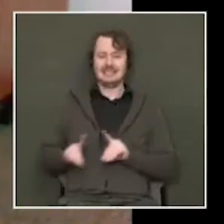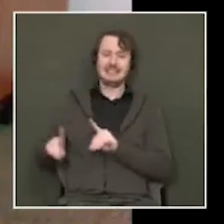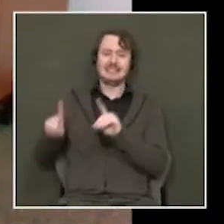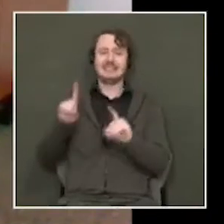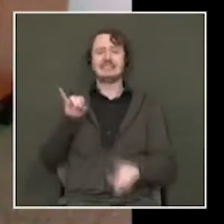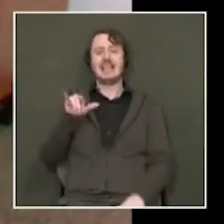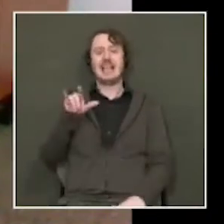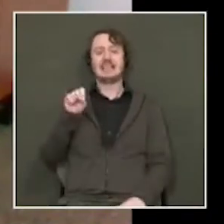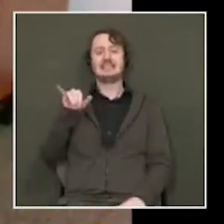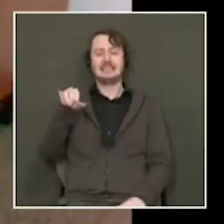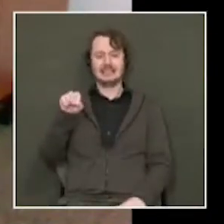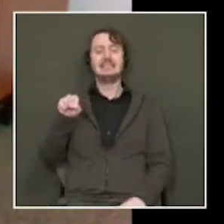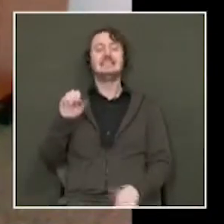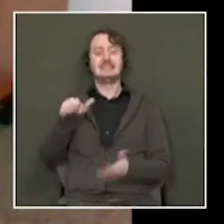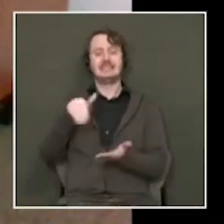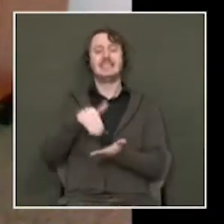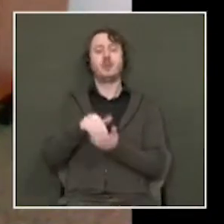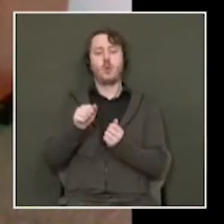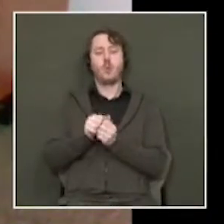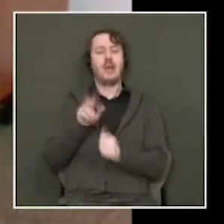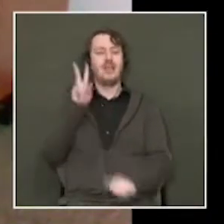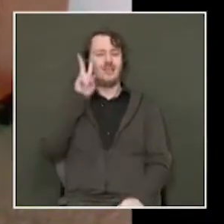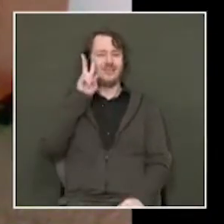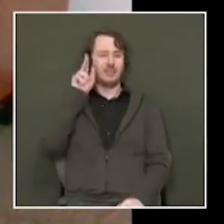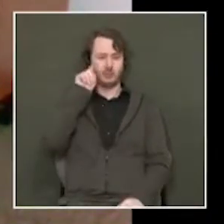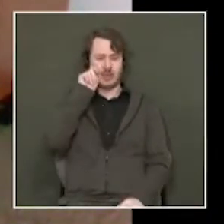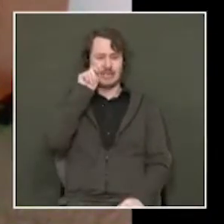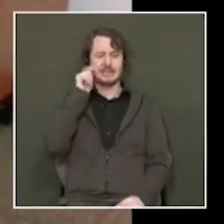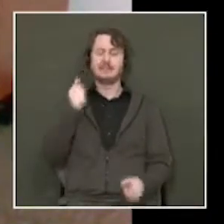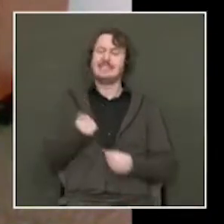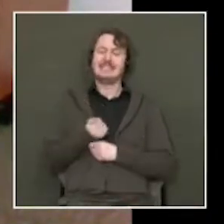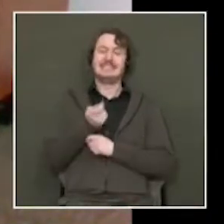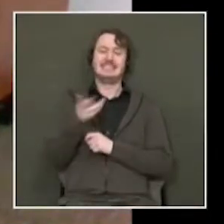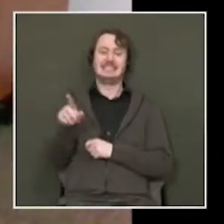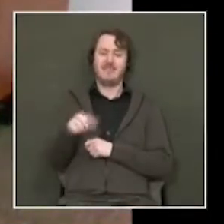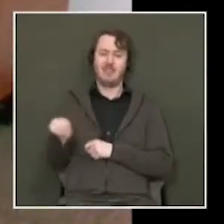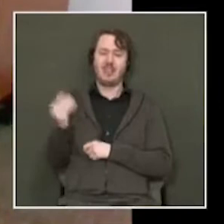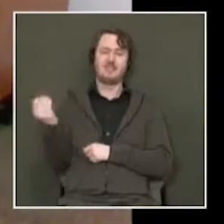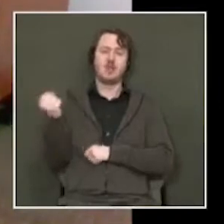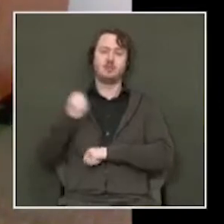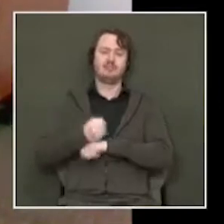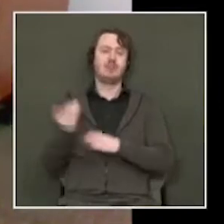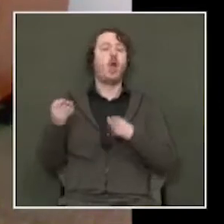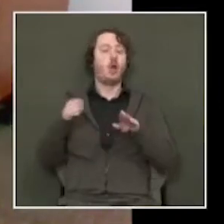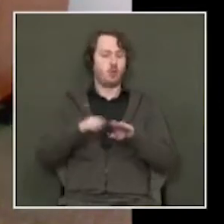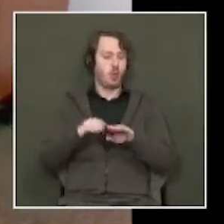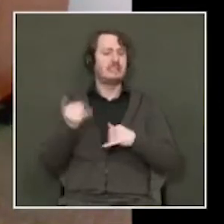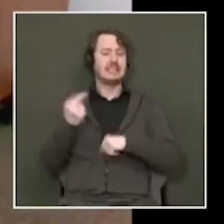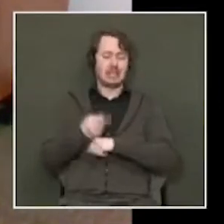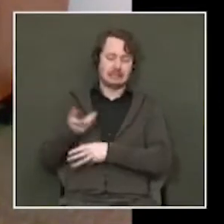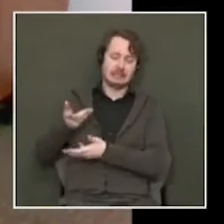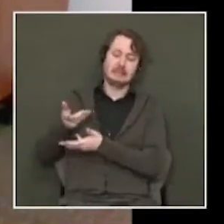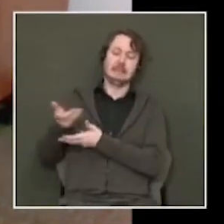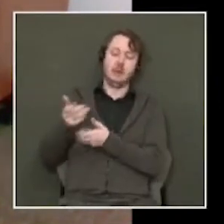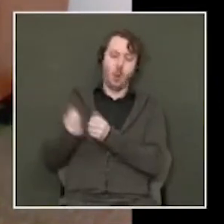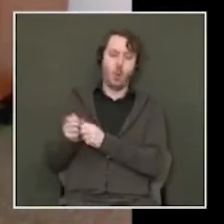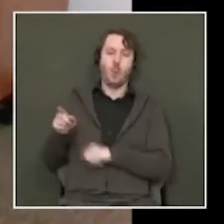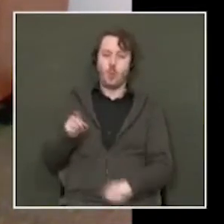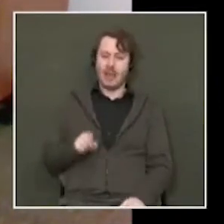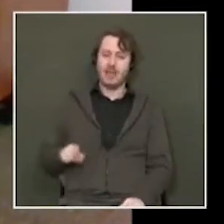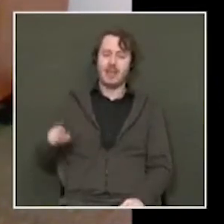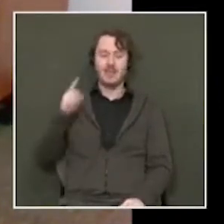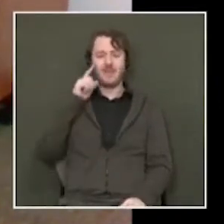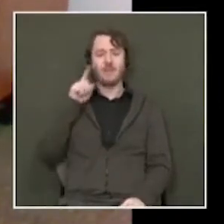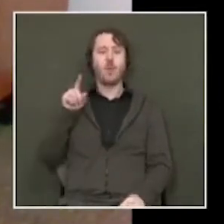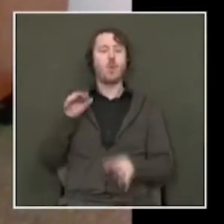Trans area. There are a number of them are closed today, and so we've worked with the dialysis centers to move trips